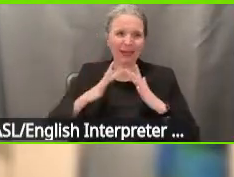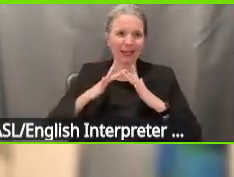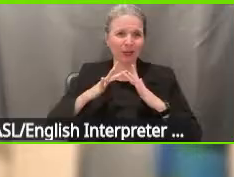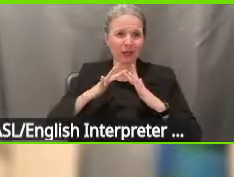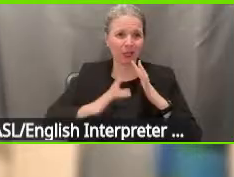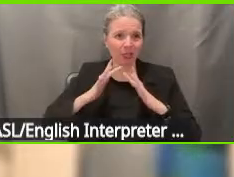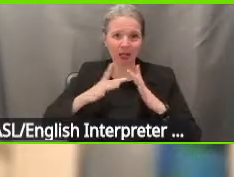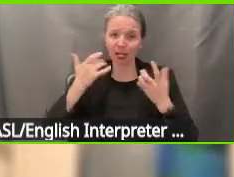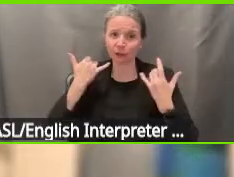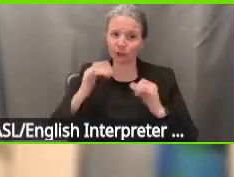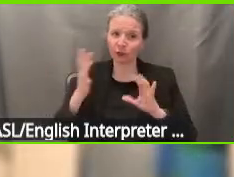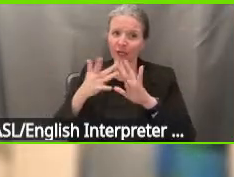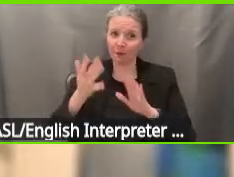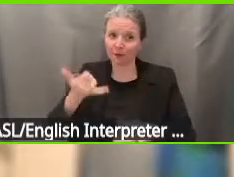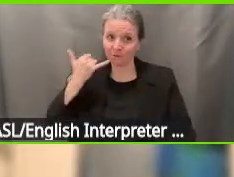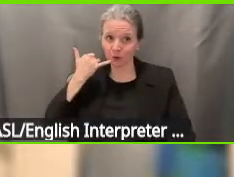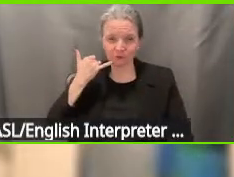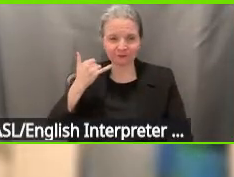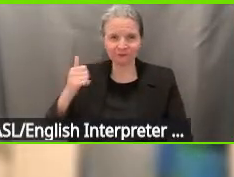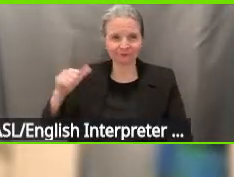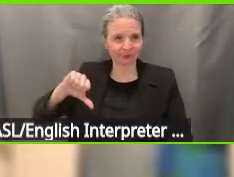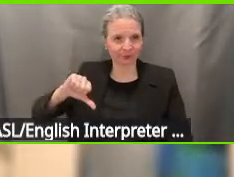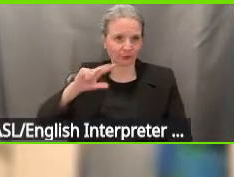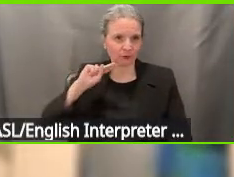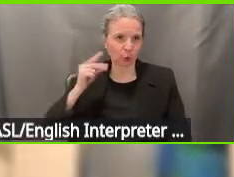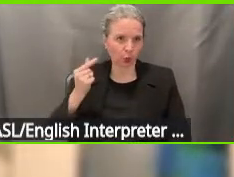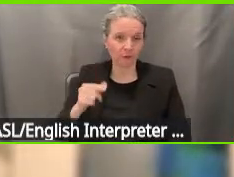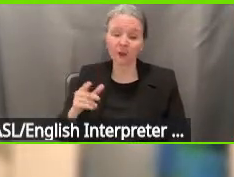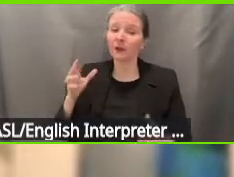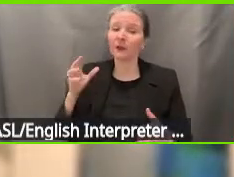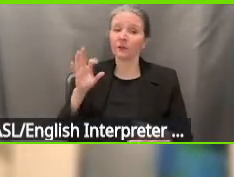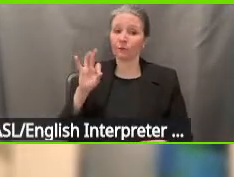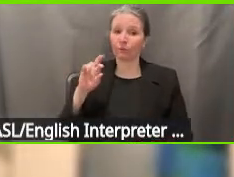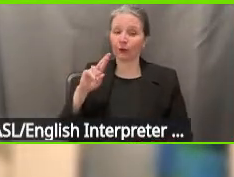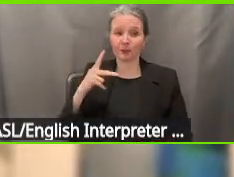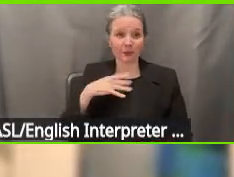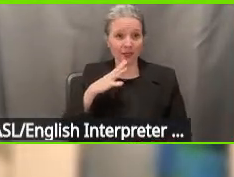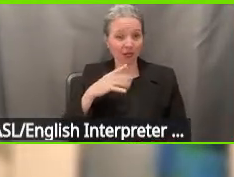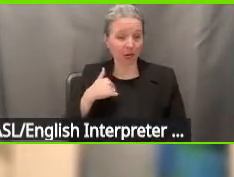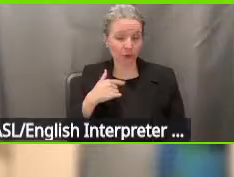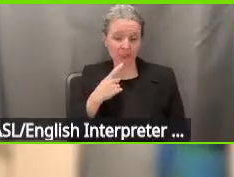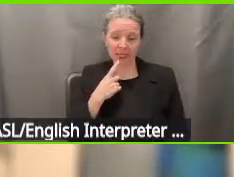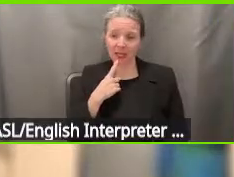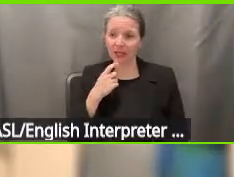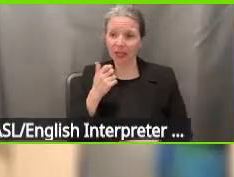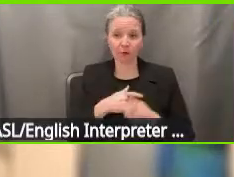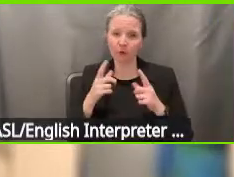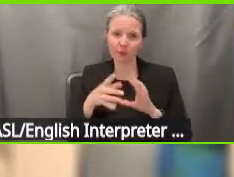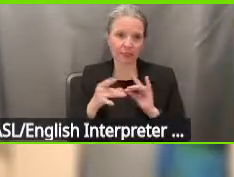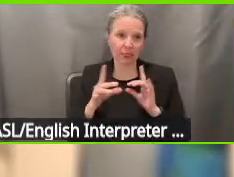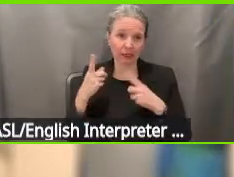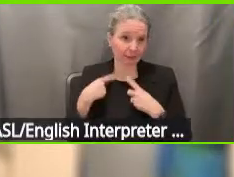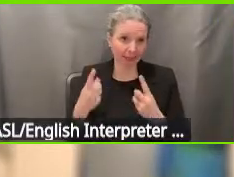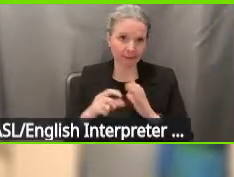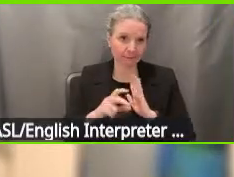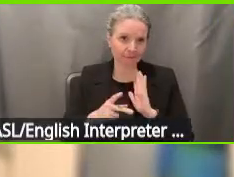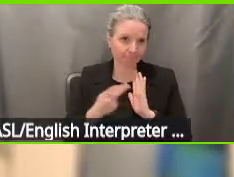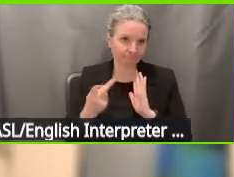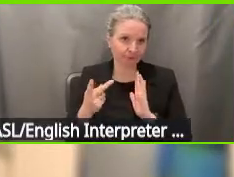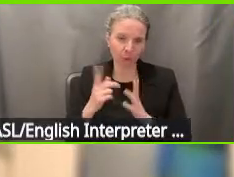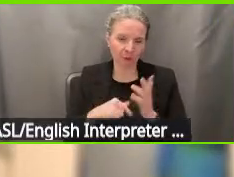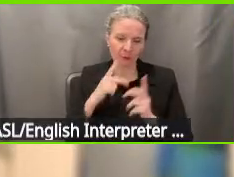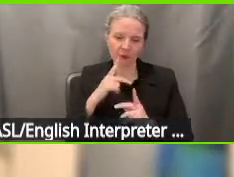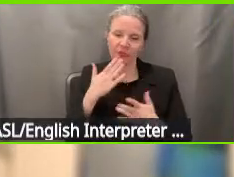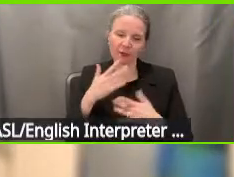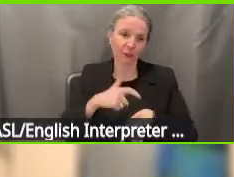bad, so I tried to connect on my phone. That didn't work. Well, I just want to say what everyone's been saying, kind of echo the thanks for time